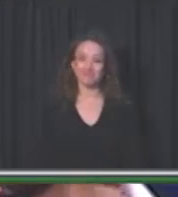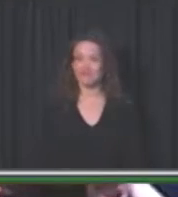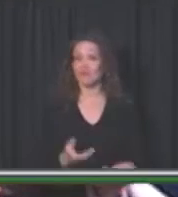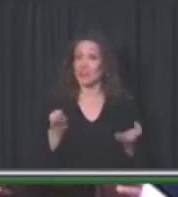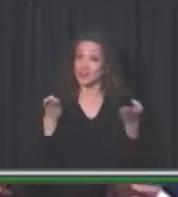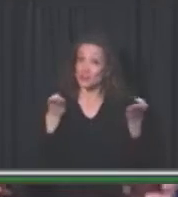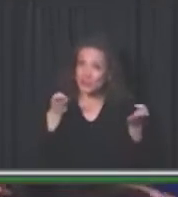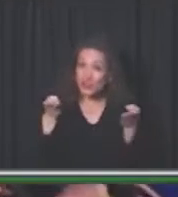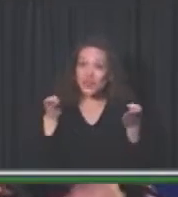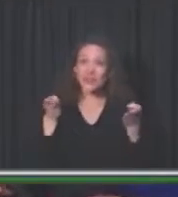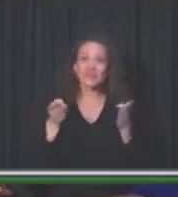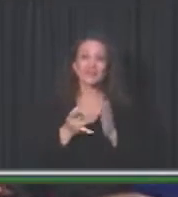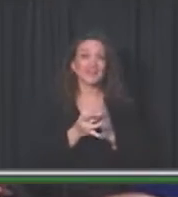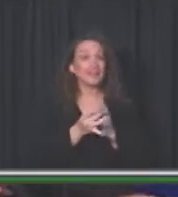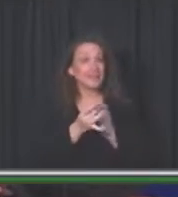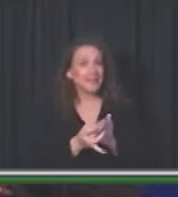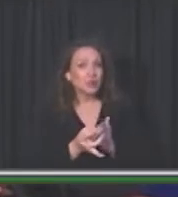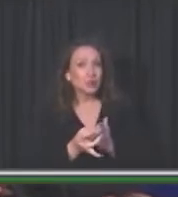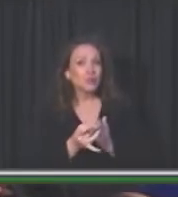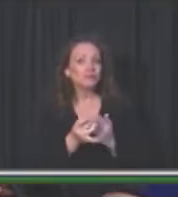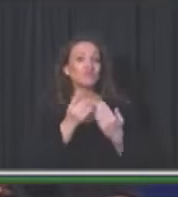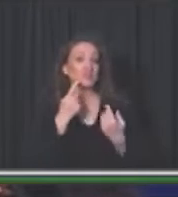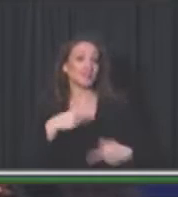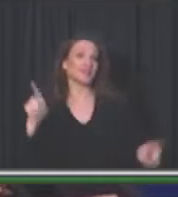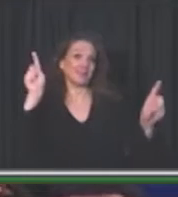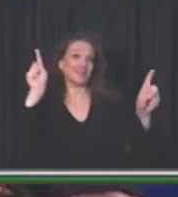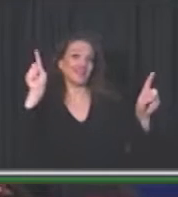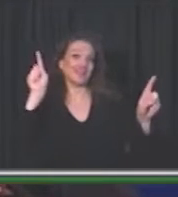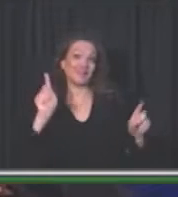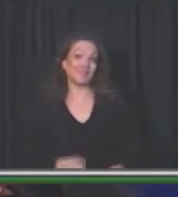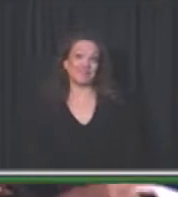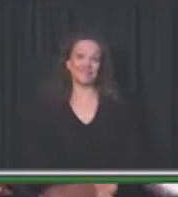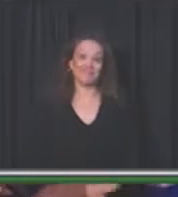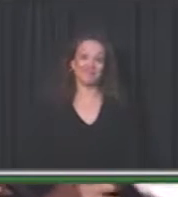Service, leadership, success.